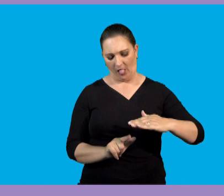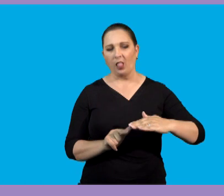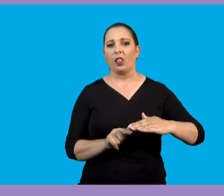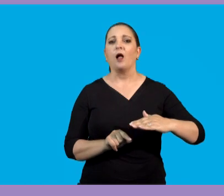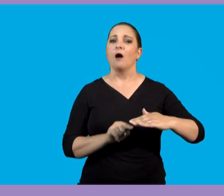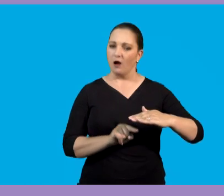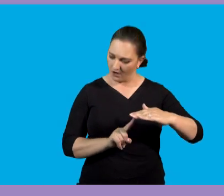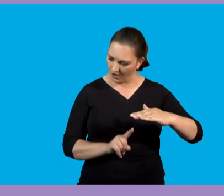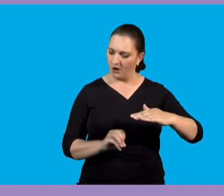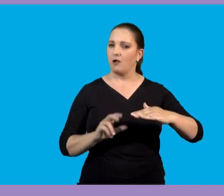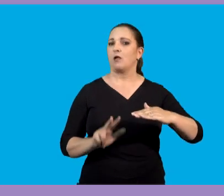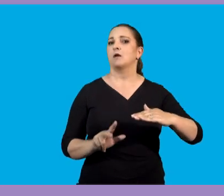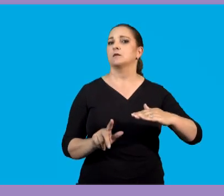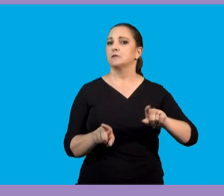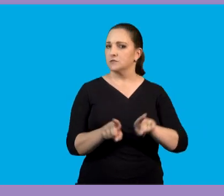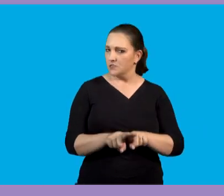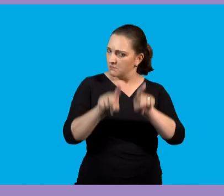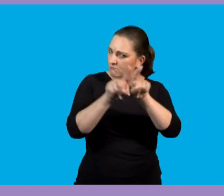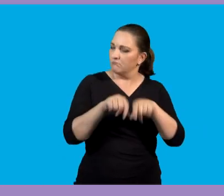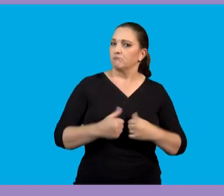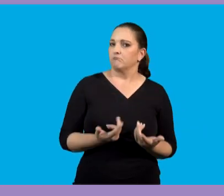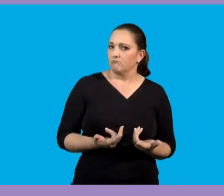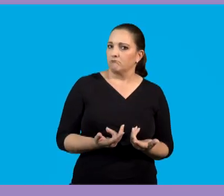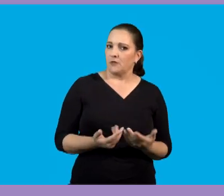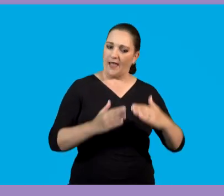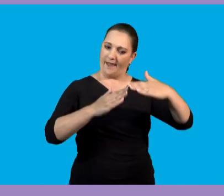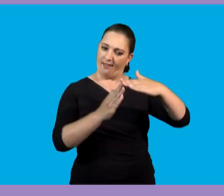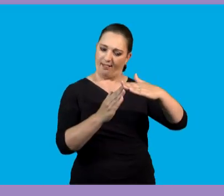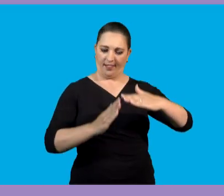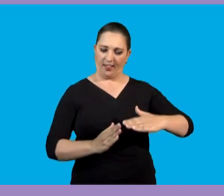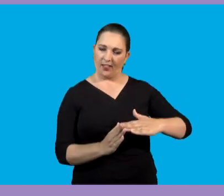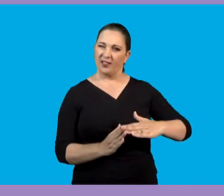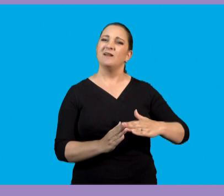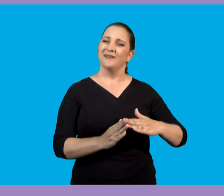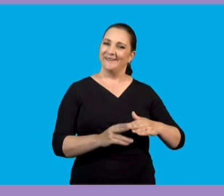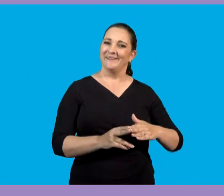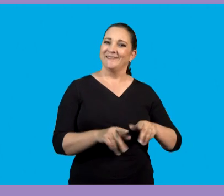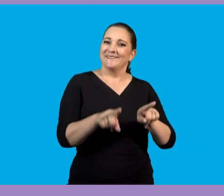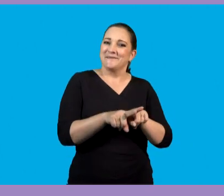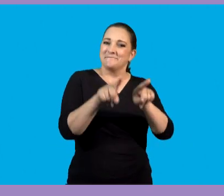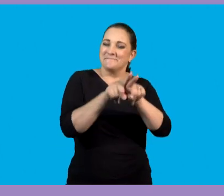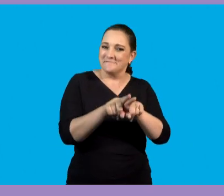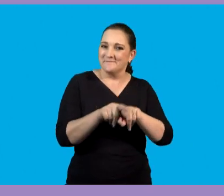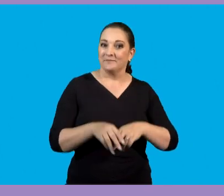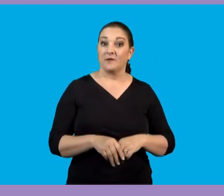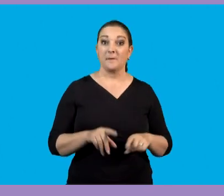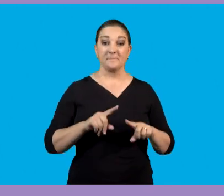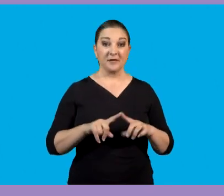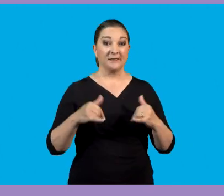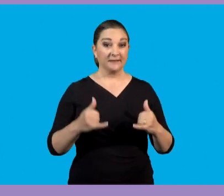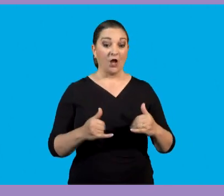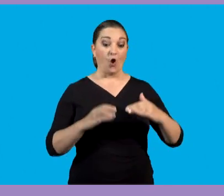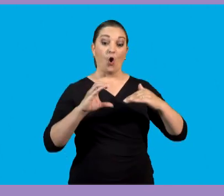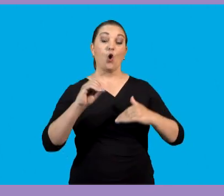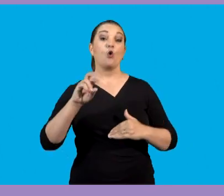is 108 degrees. And of course, those two angles are equal because this is an isosceles trapezium, but they